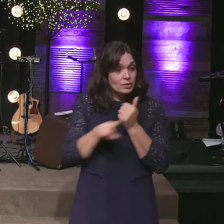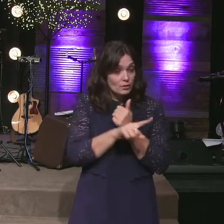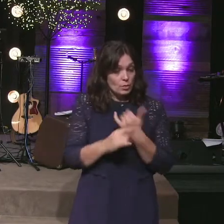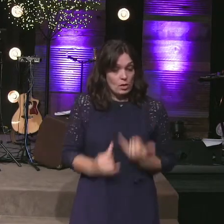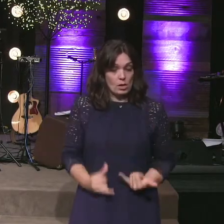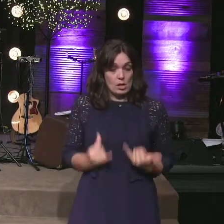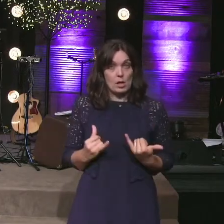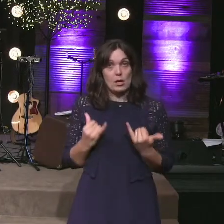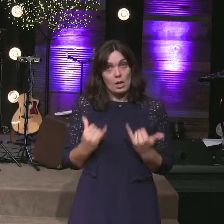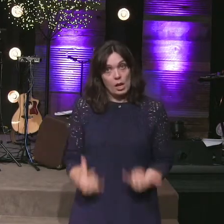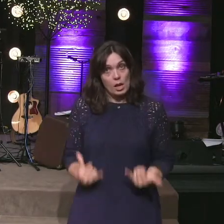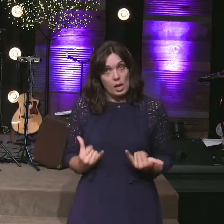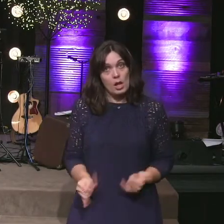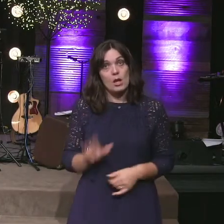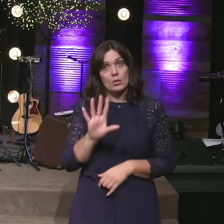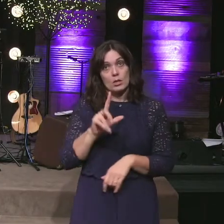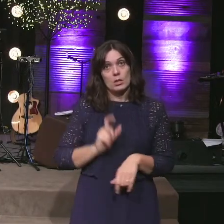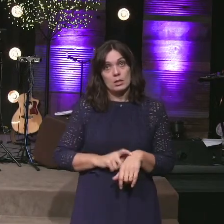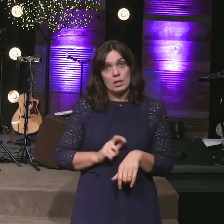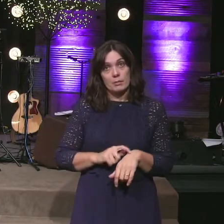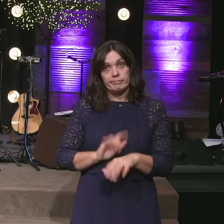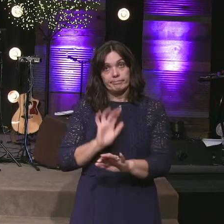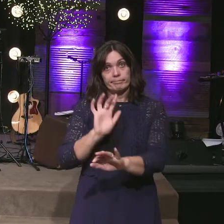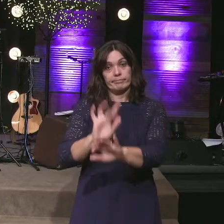hour. Tag, you're it.